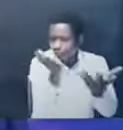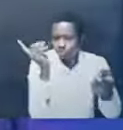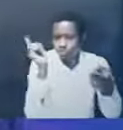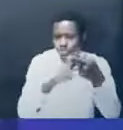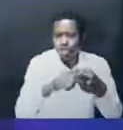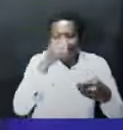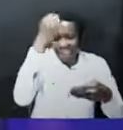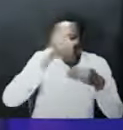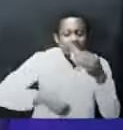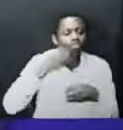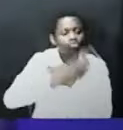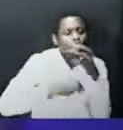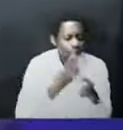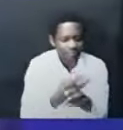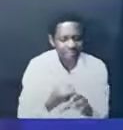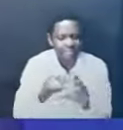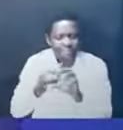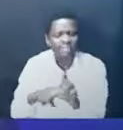in Jerusalem.